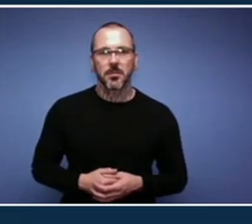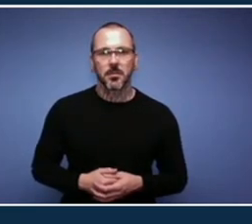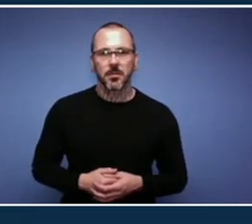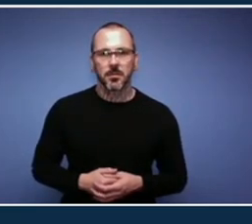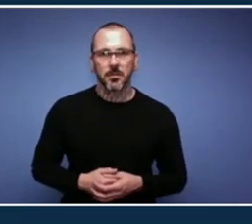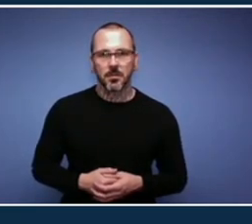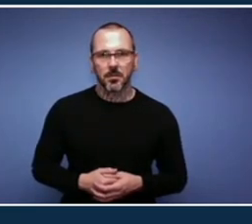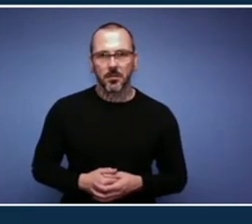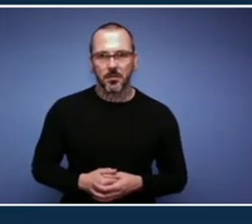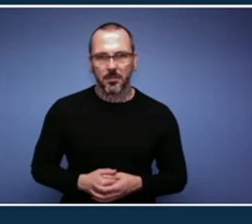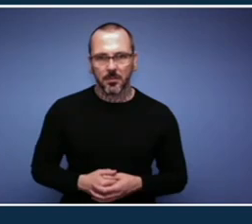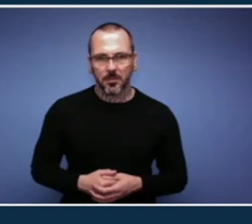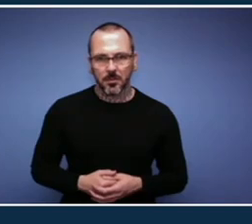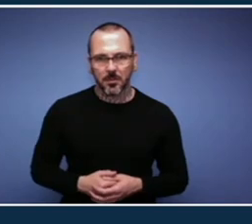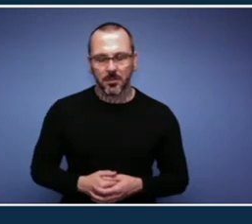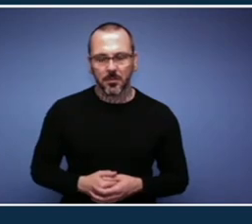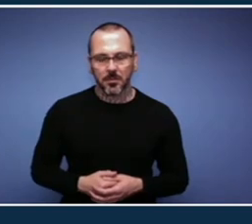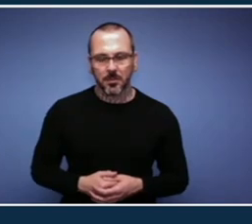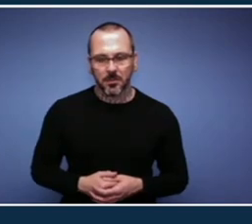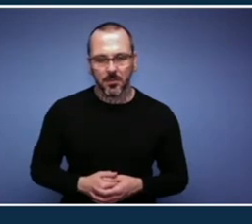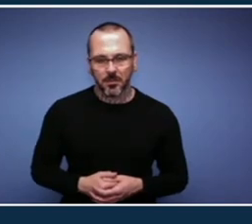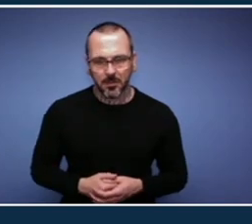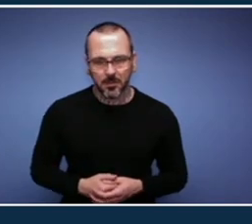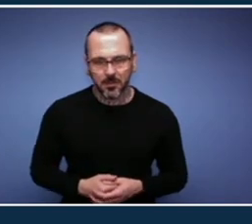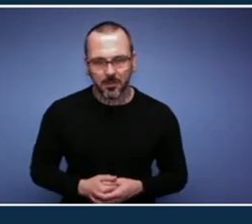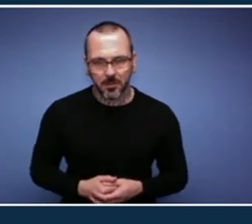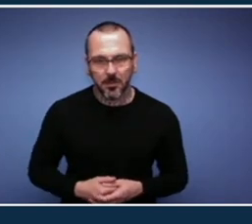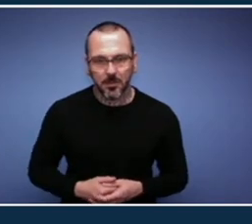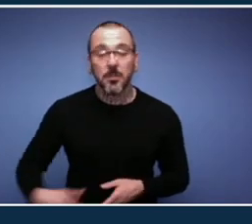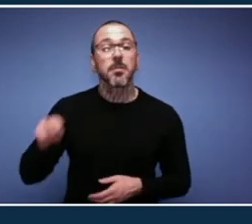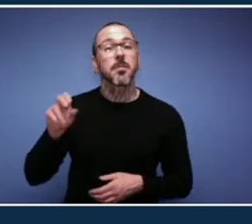enjoys. So in this way we can be full citizens.